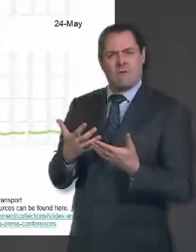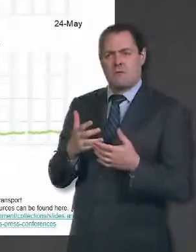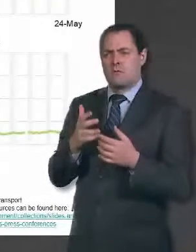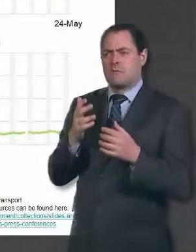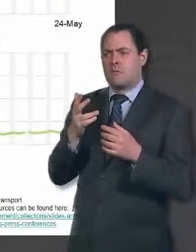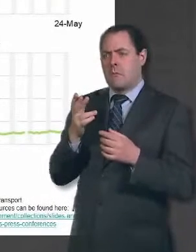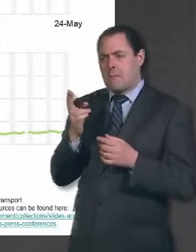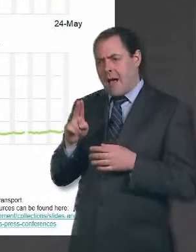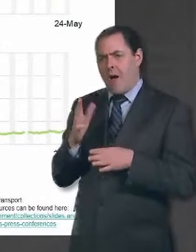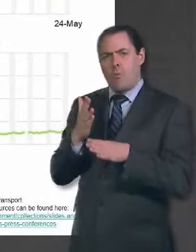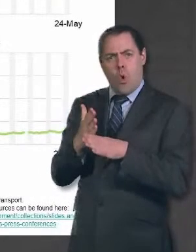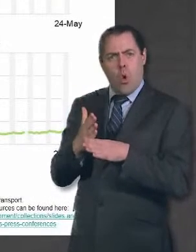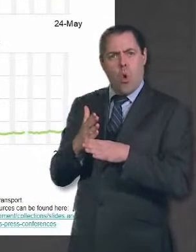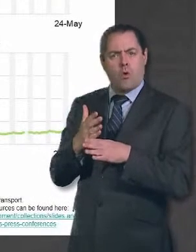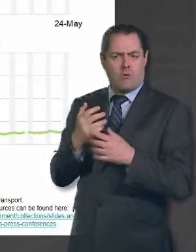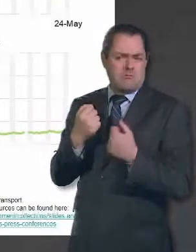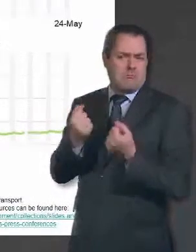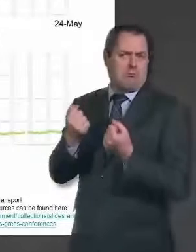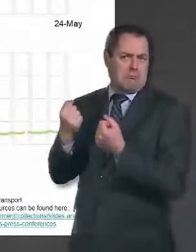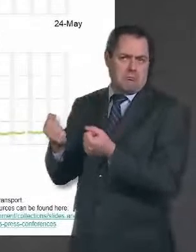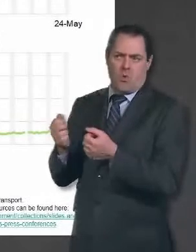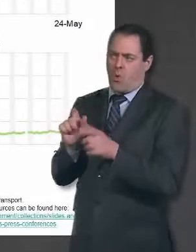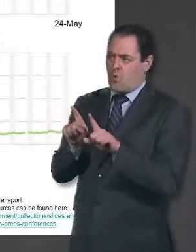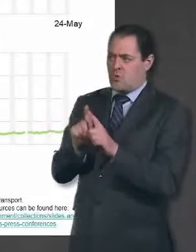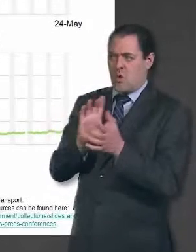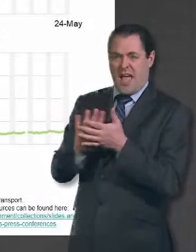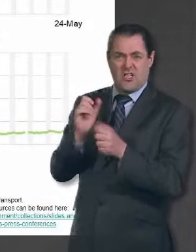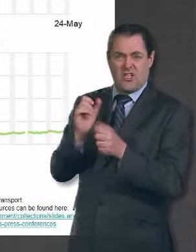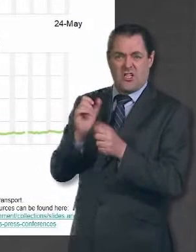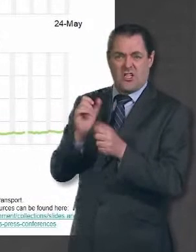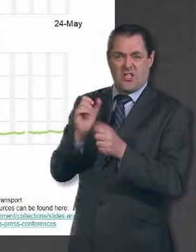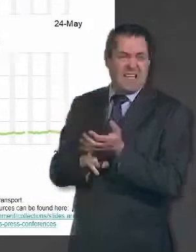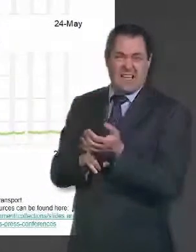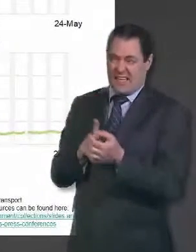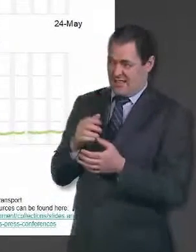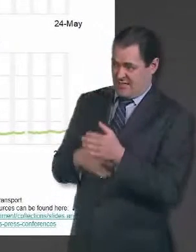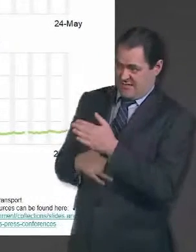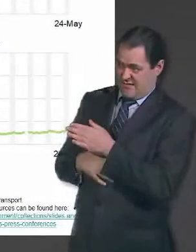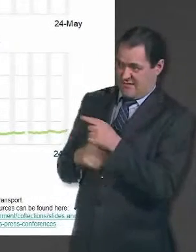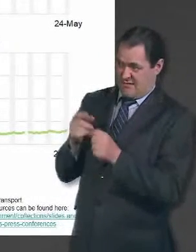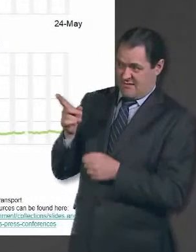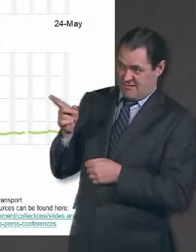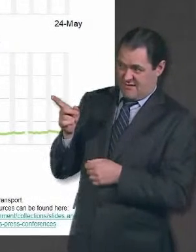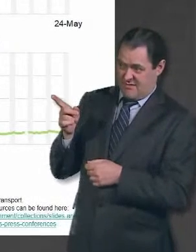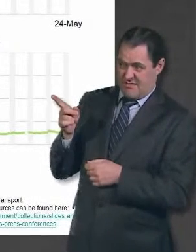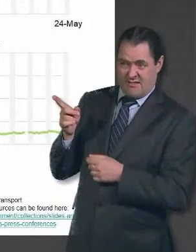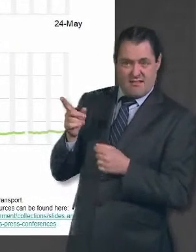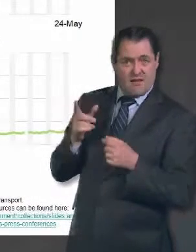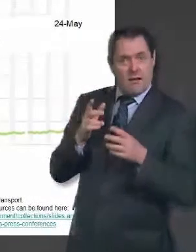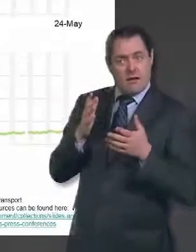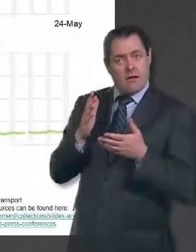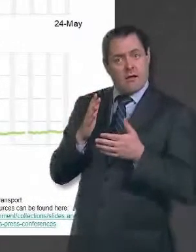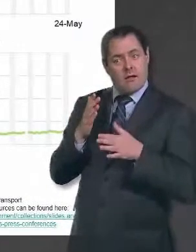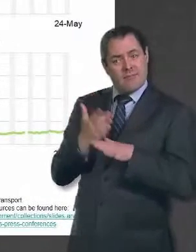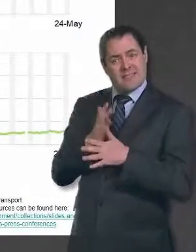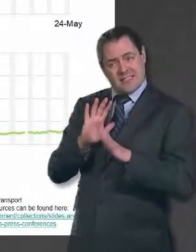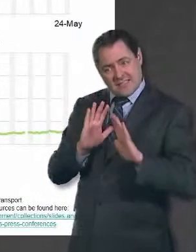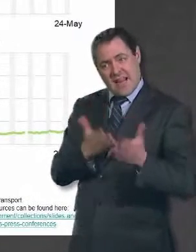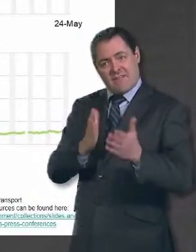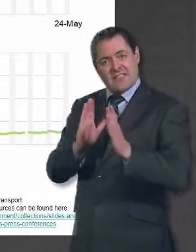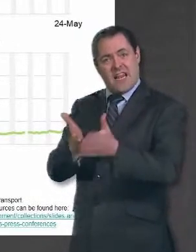goods vehicles, the fact that many businesses have been continuing to deliver essential items to us throughout the